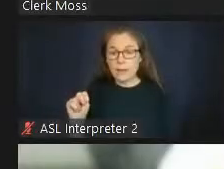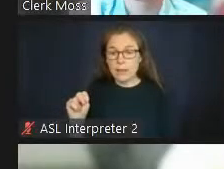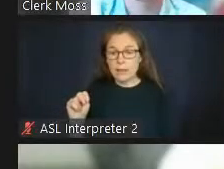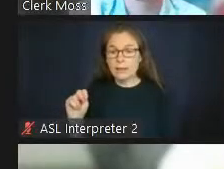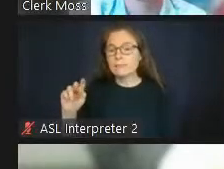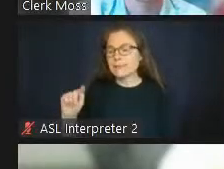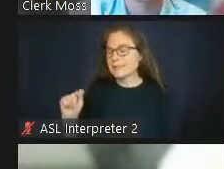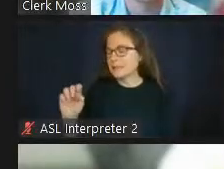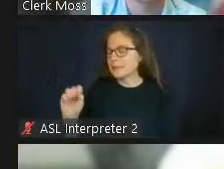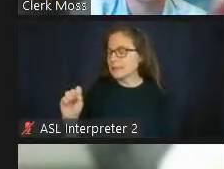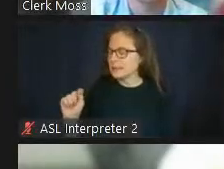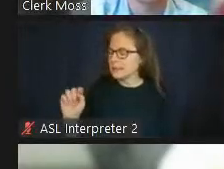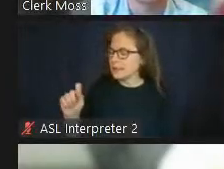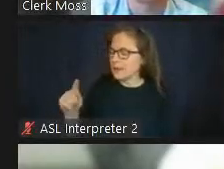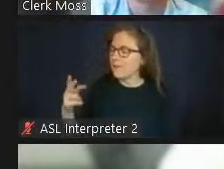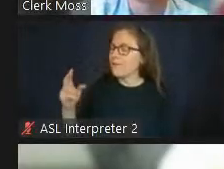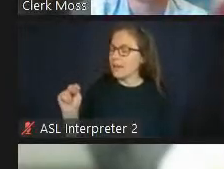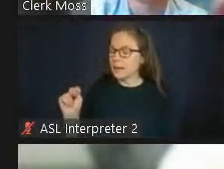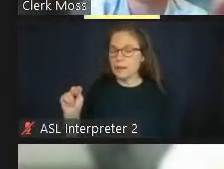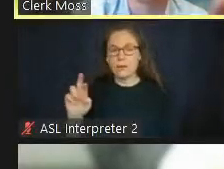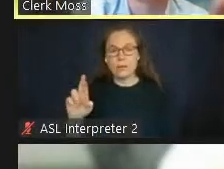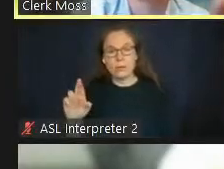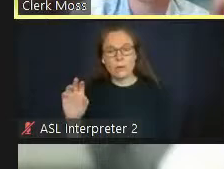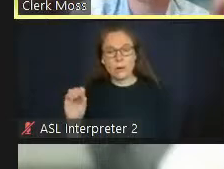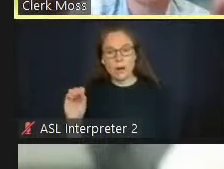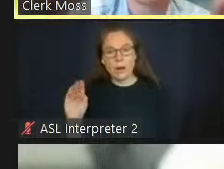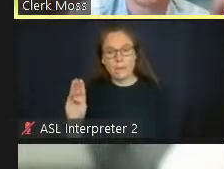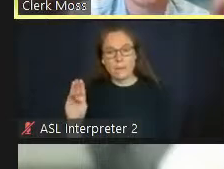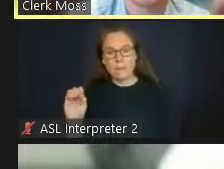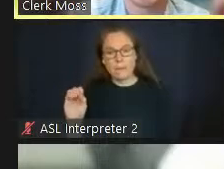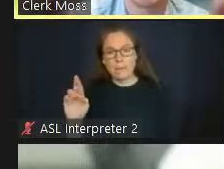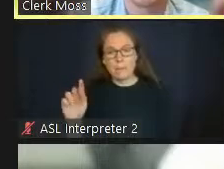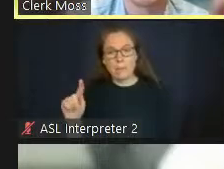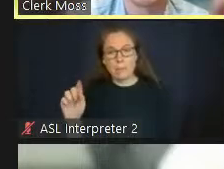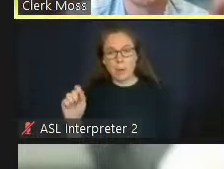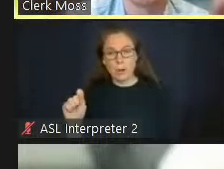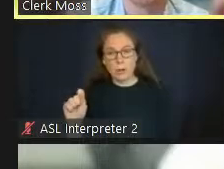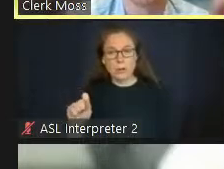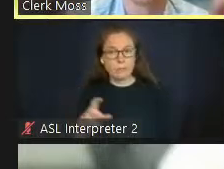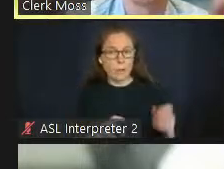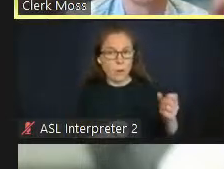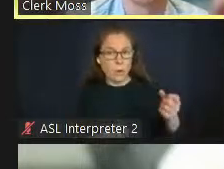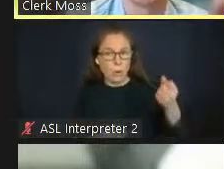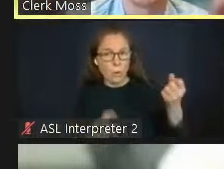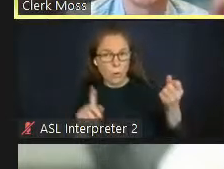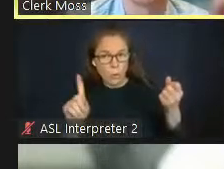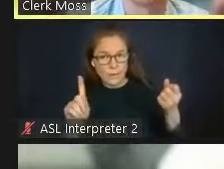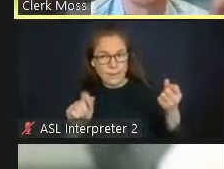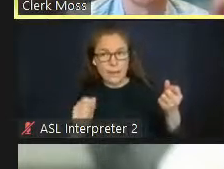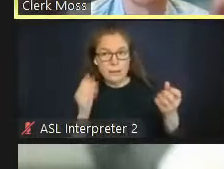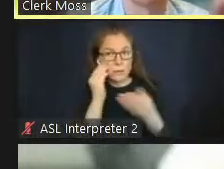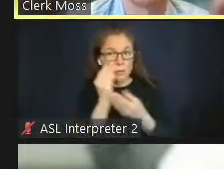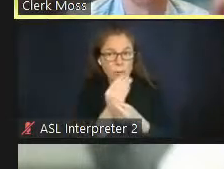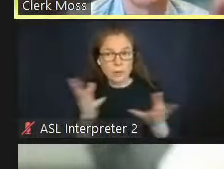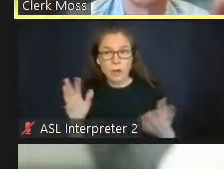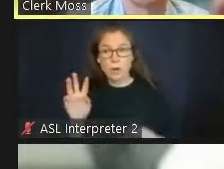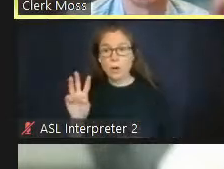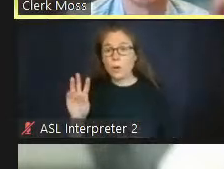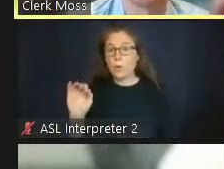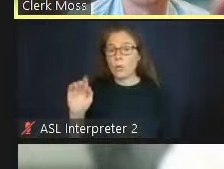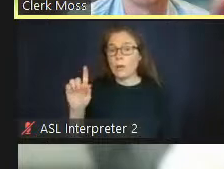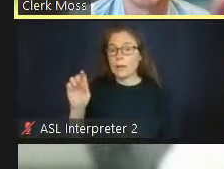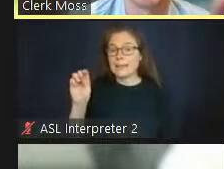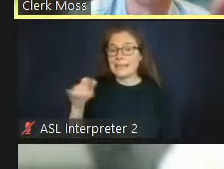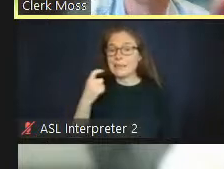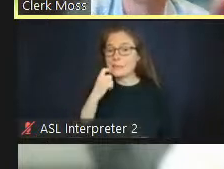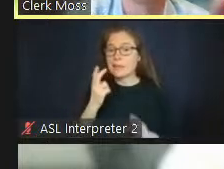evening. Stephen? Stephen, just before you start, Chair Beachy, committee members, Commissioner Willie has joined, so you have 9 members